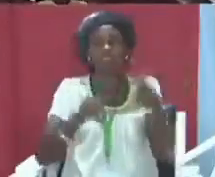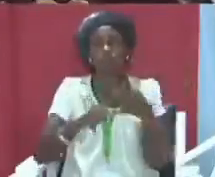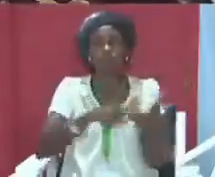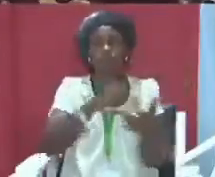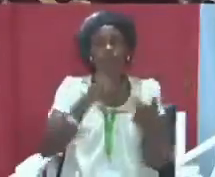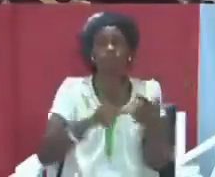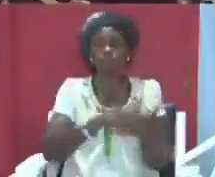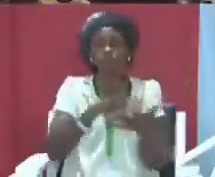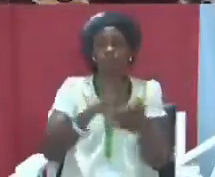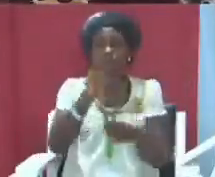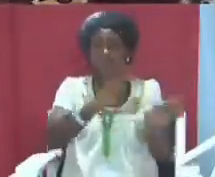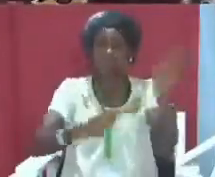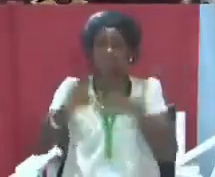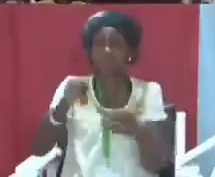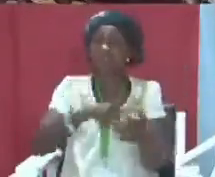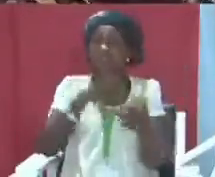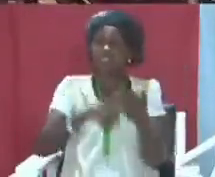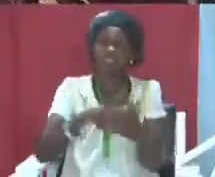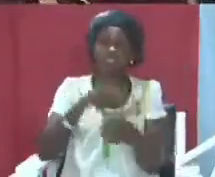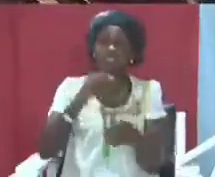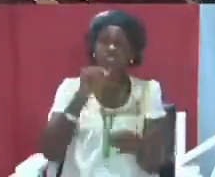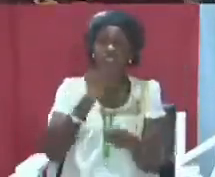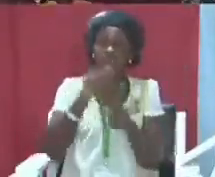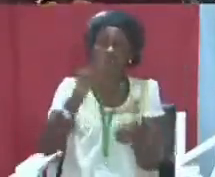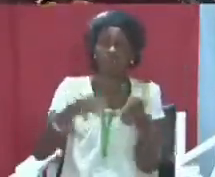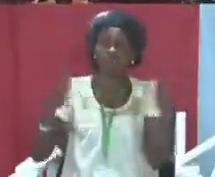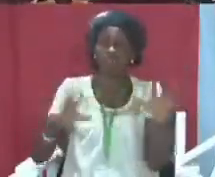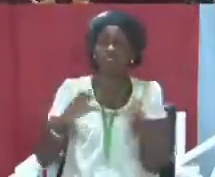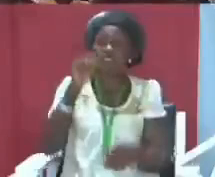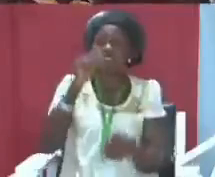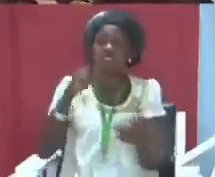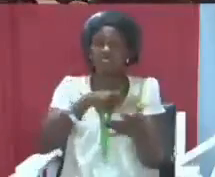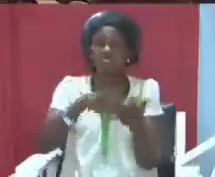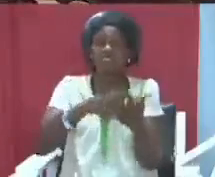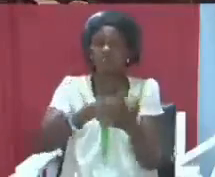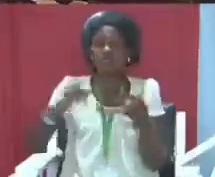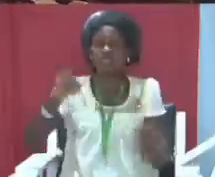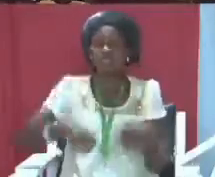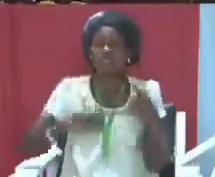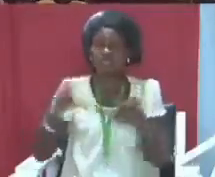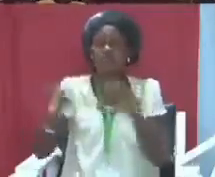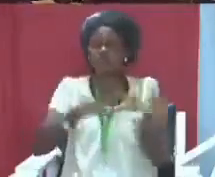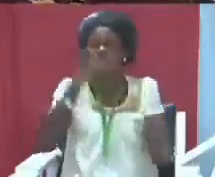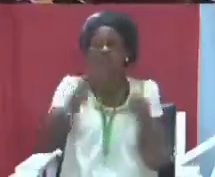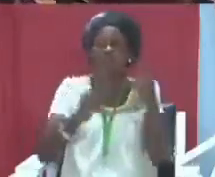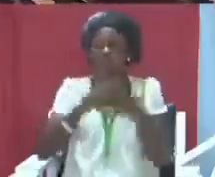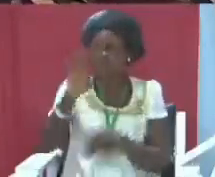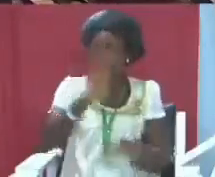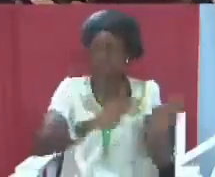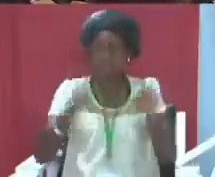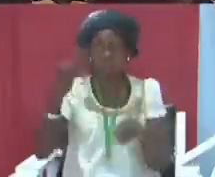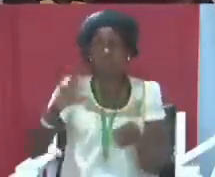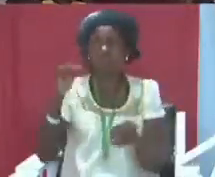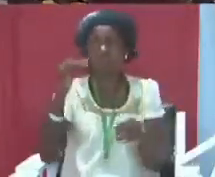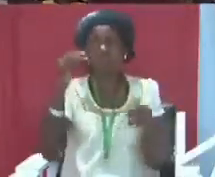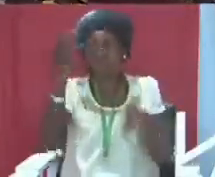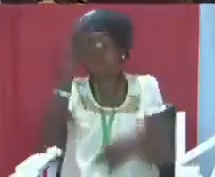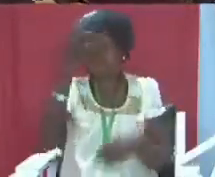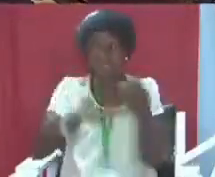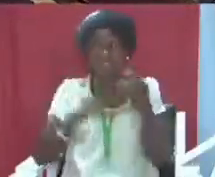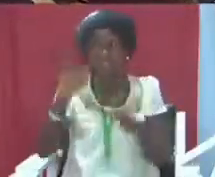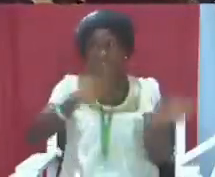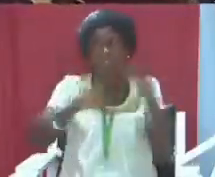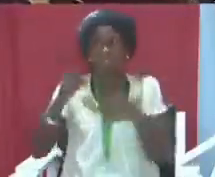siege, this joblessness, this wasting life. Put an end to the siege of sickness, the siege of